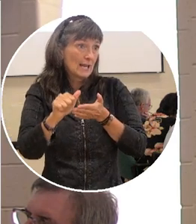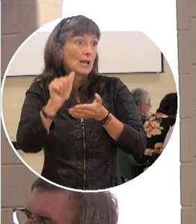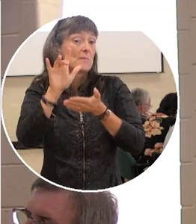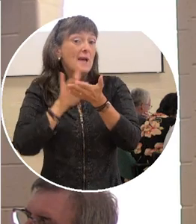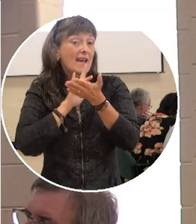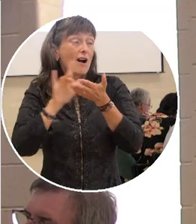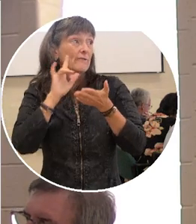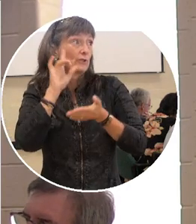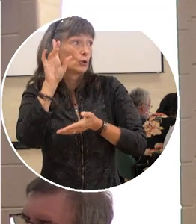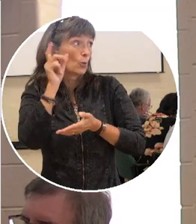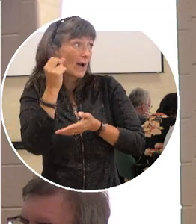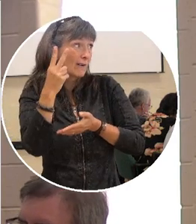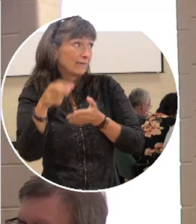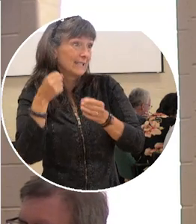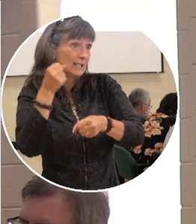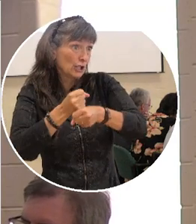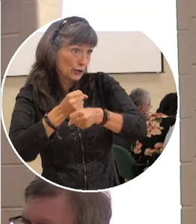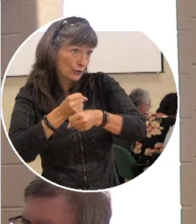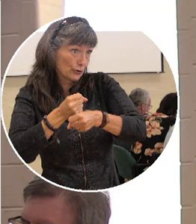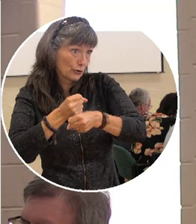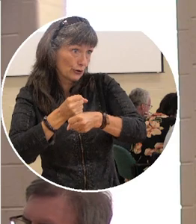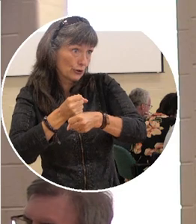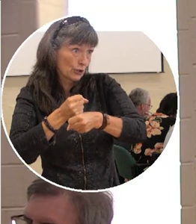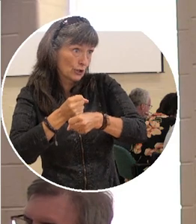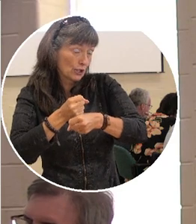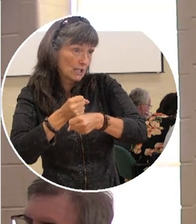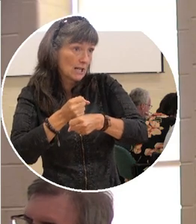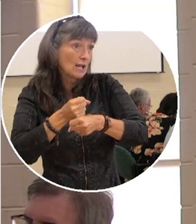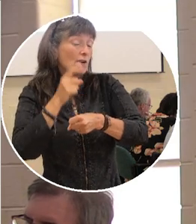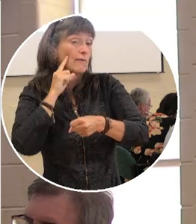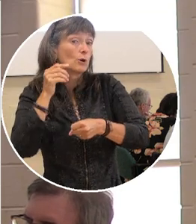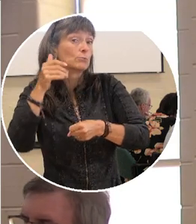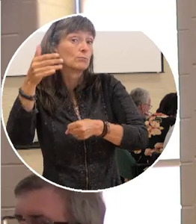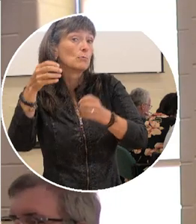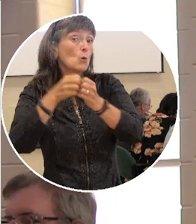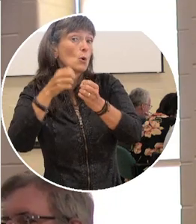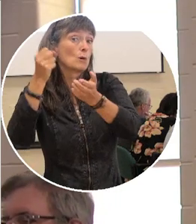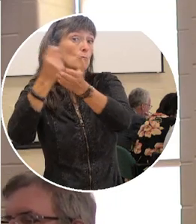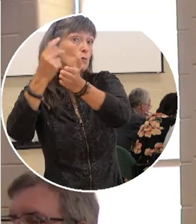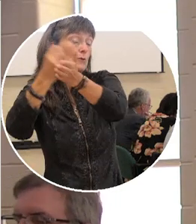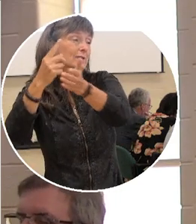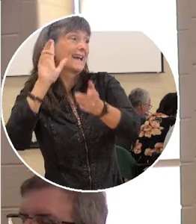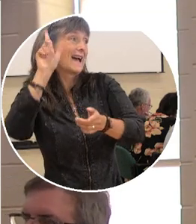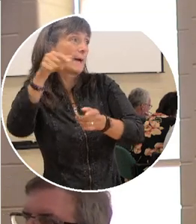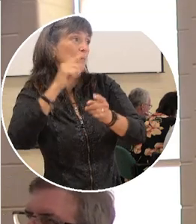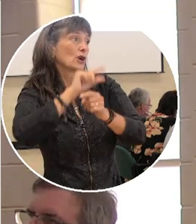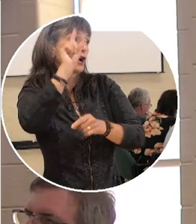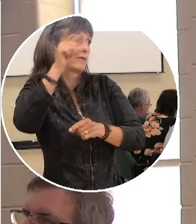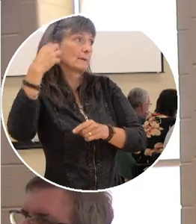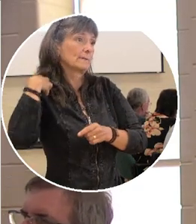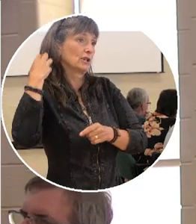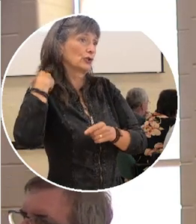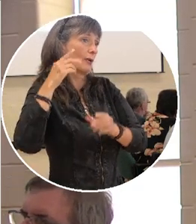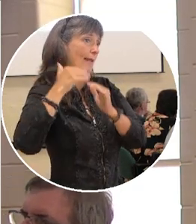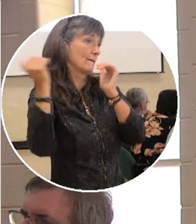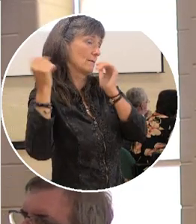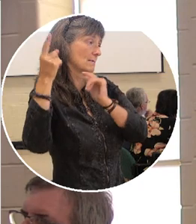of 12 years, with such approvals further subject to ministerial approval. Okay, moved by